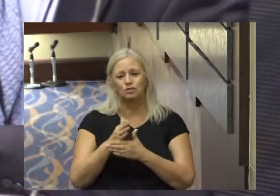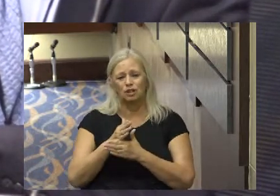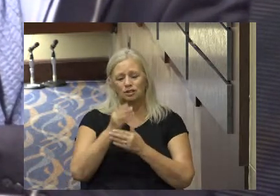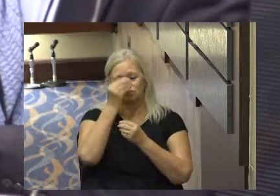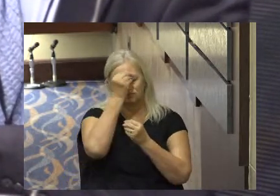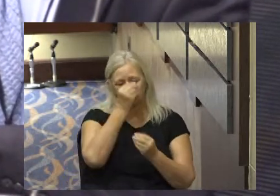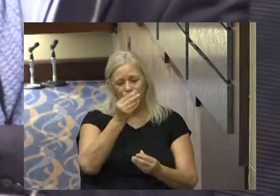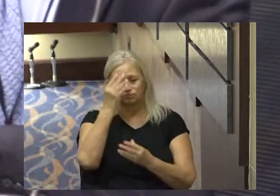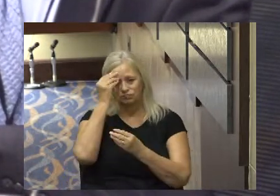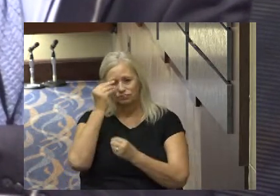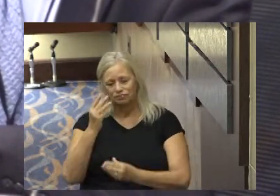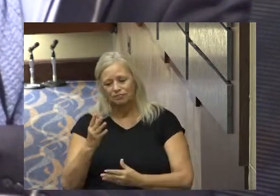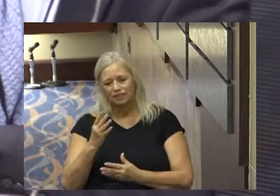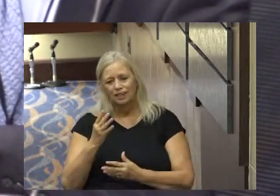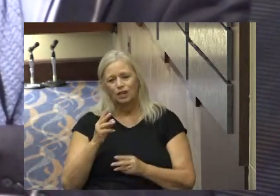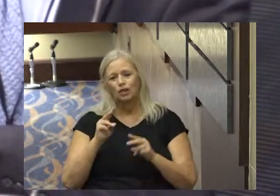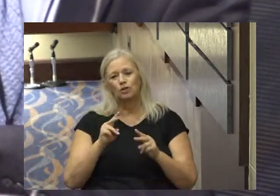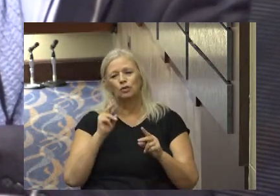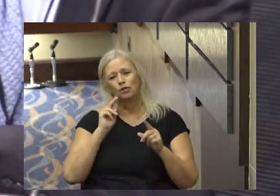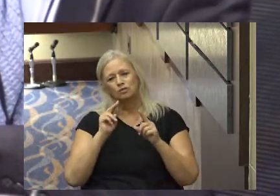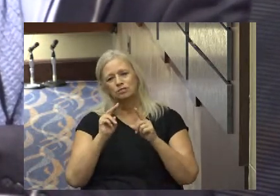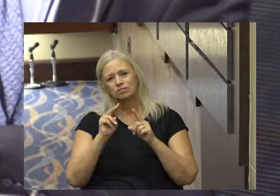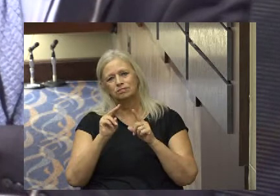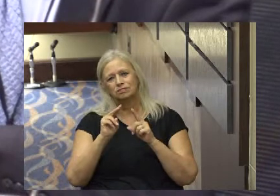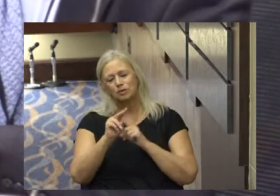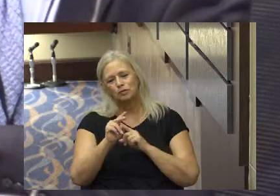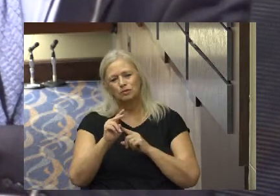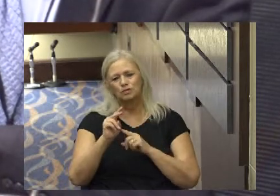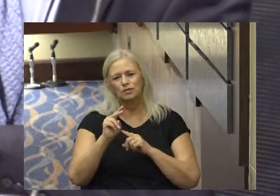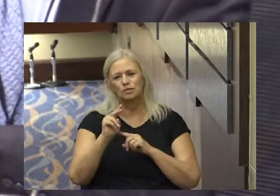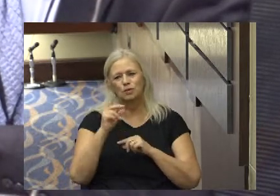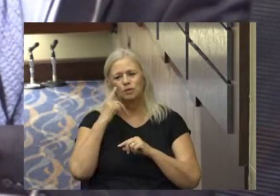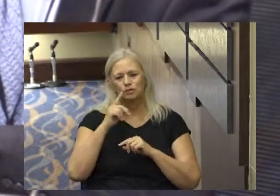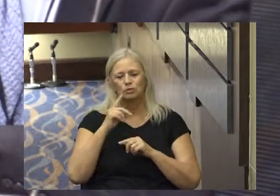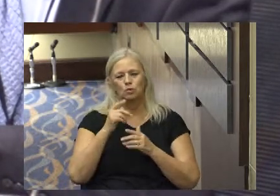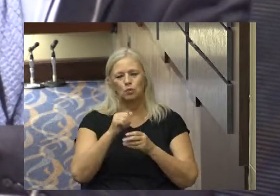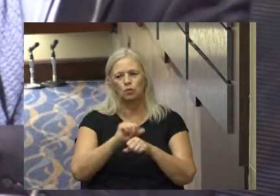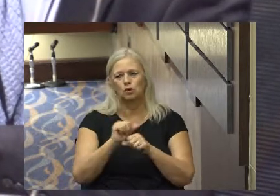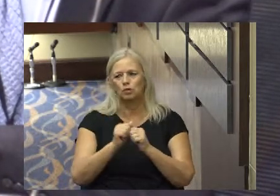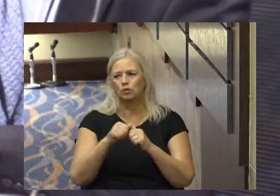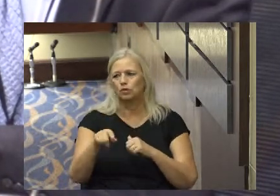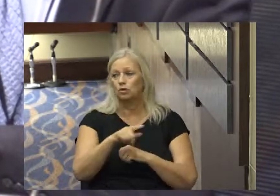working with y'all in the future. Thank you. Thank you, Roy. Any questions for Roy?